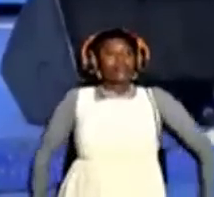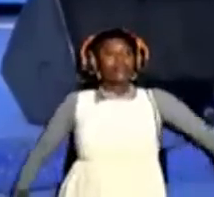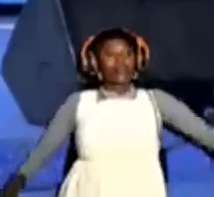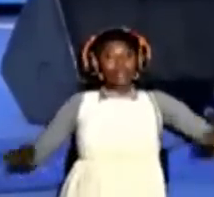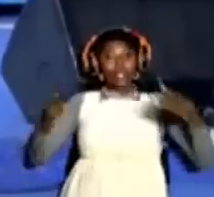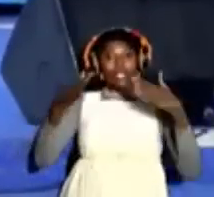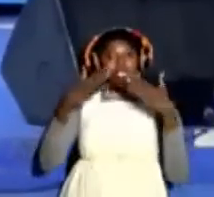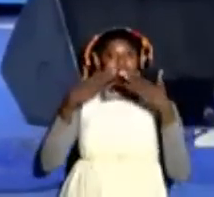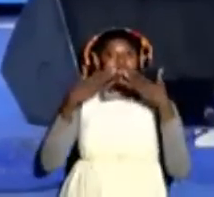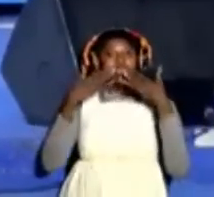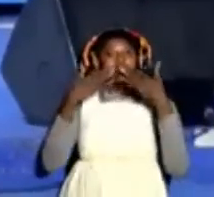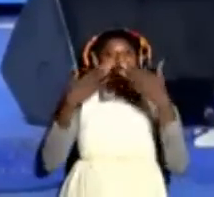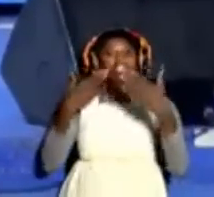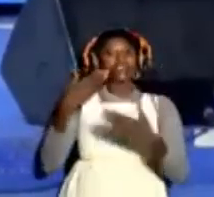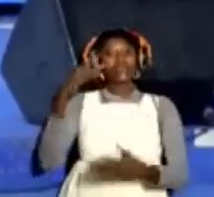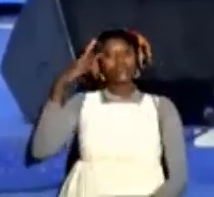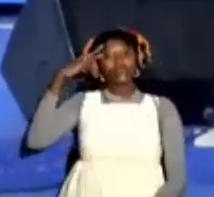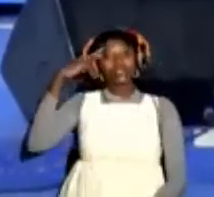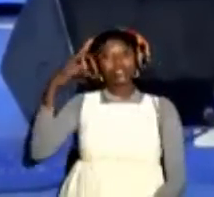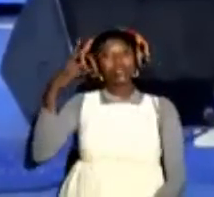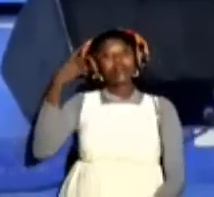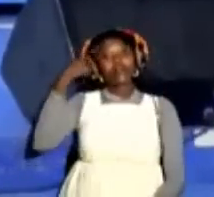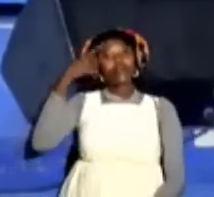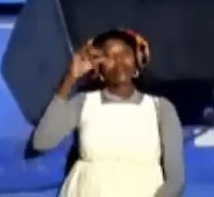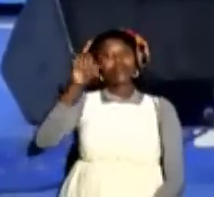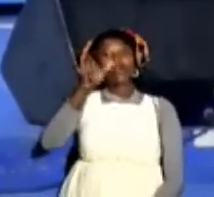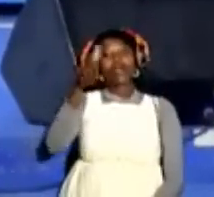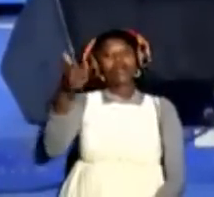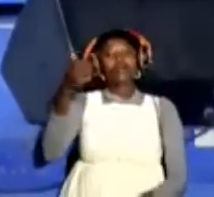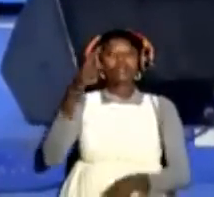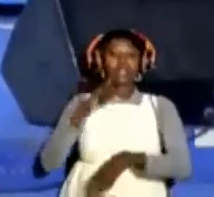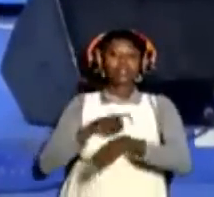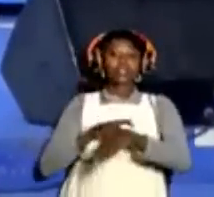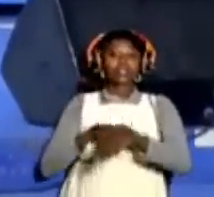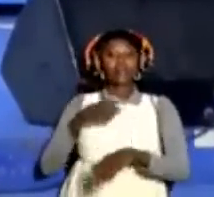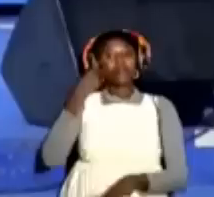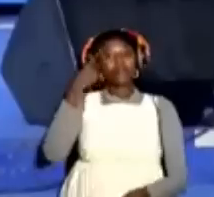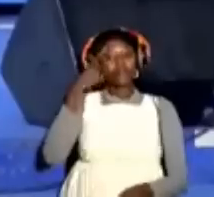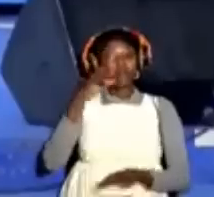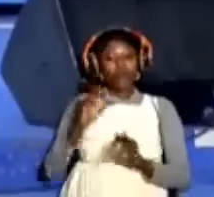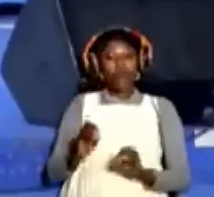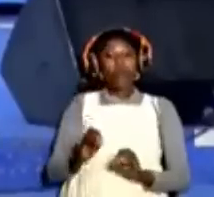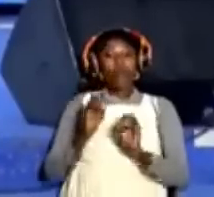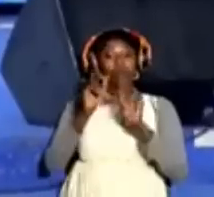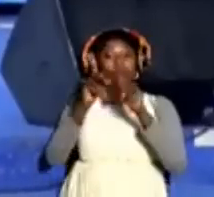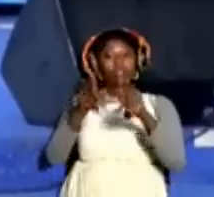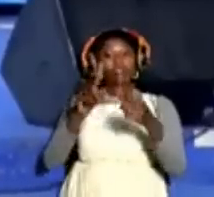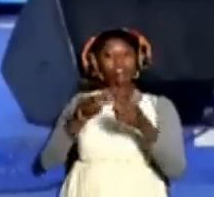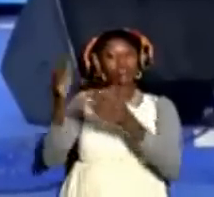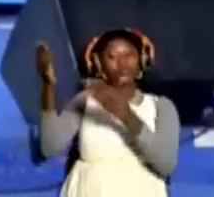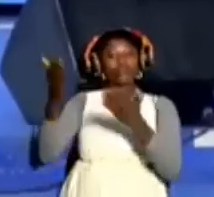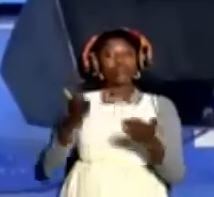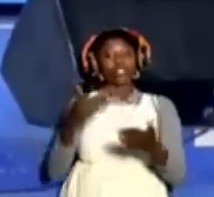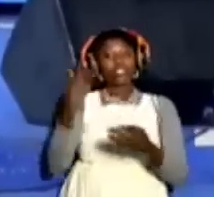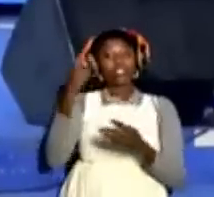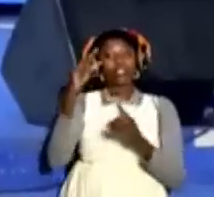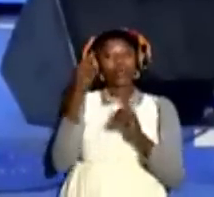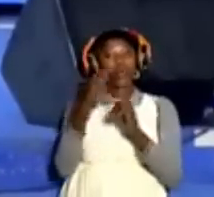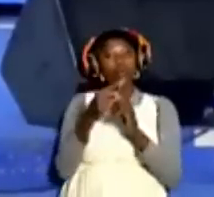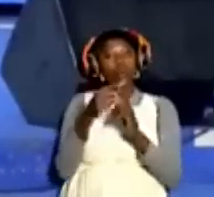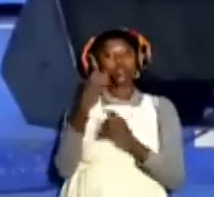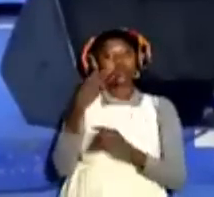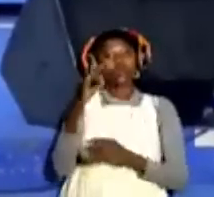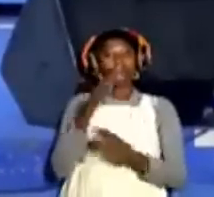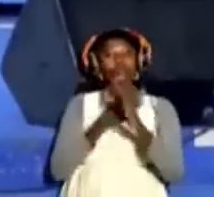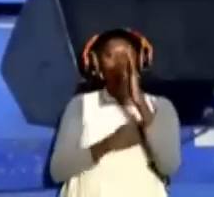Thank you very much, sir, for another time. And thank you for the opportunity to bring the Word of God to